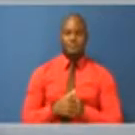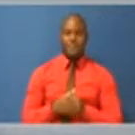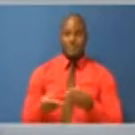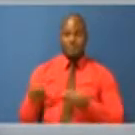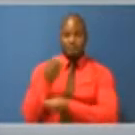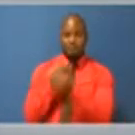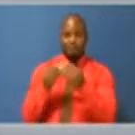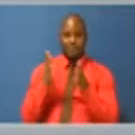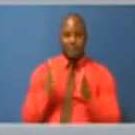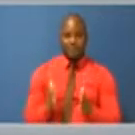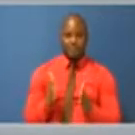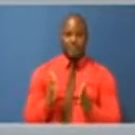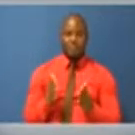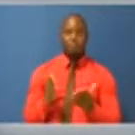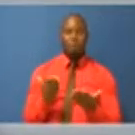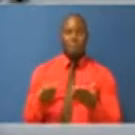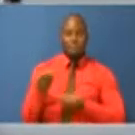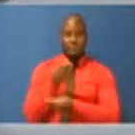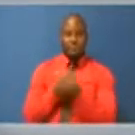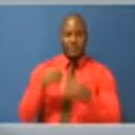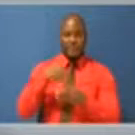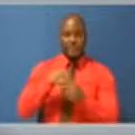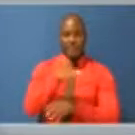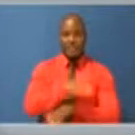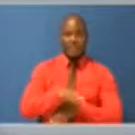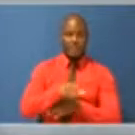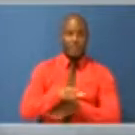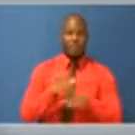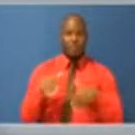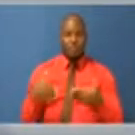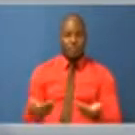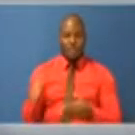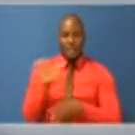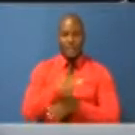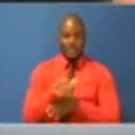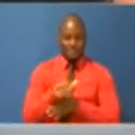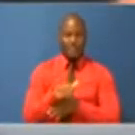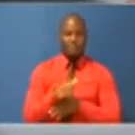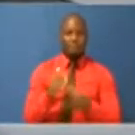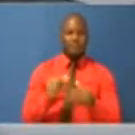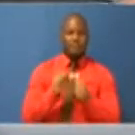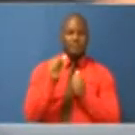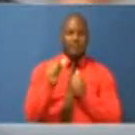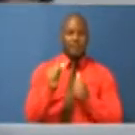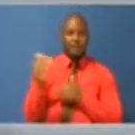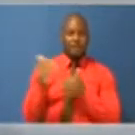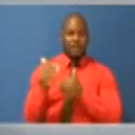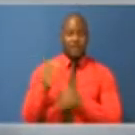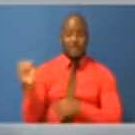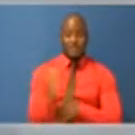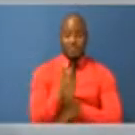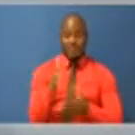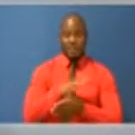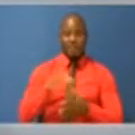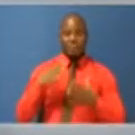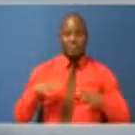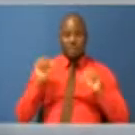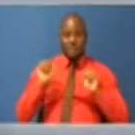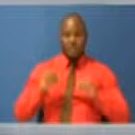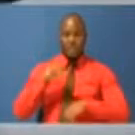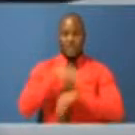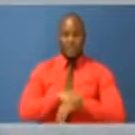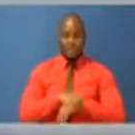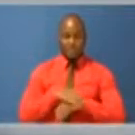investors to invest in these areas or areas proximity to the slum areas so that these people can